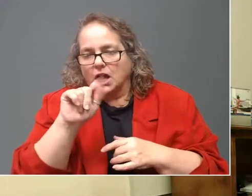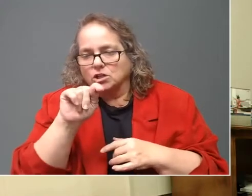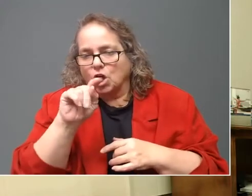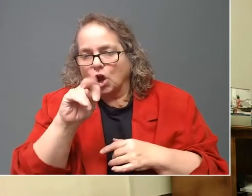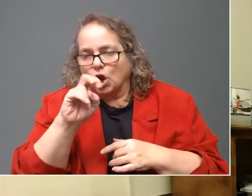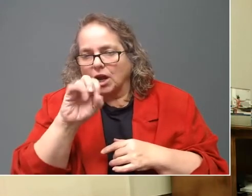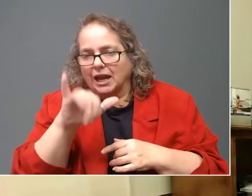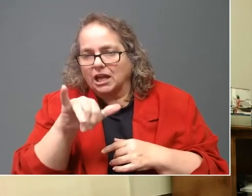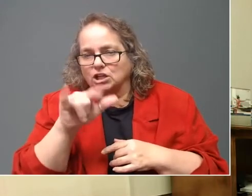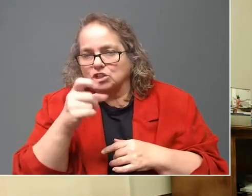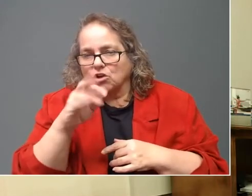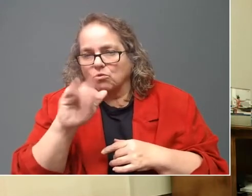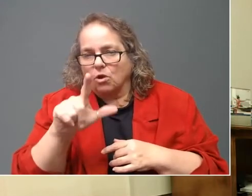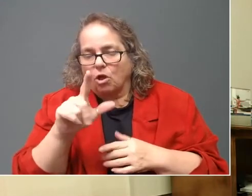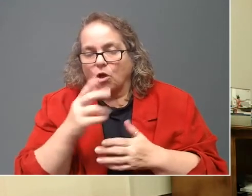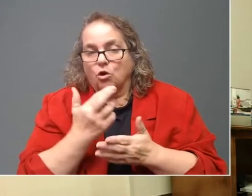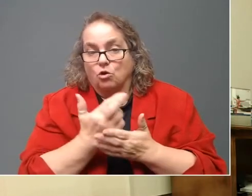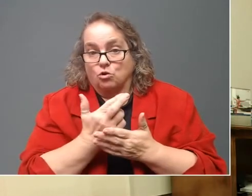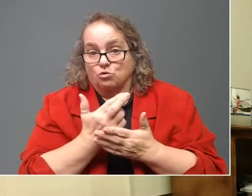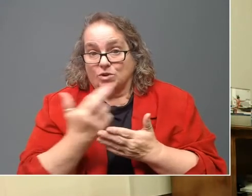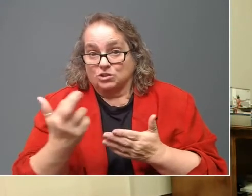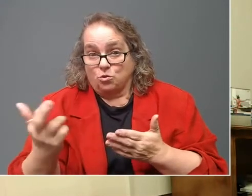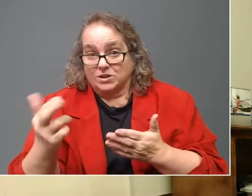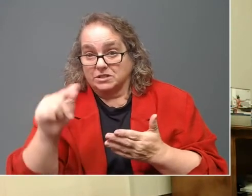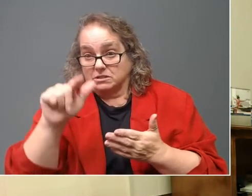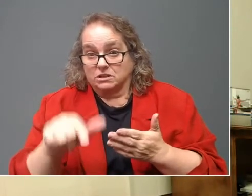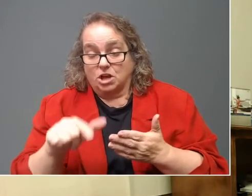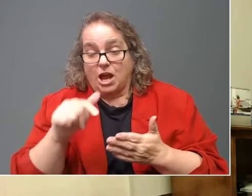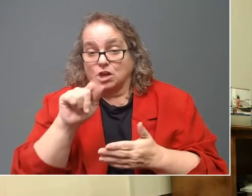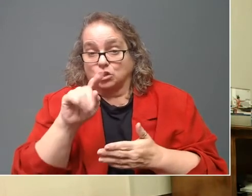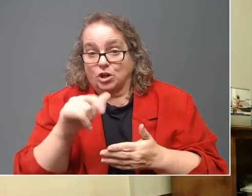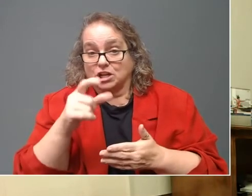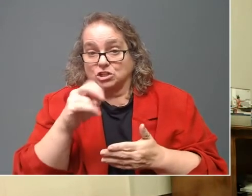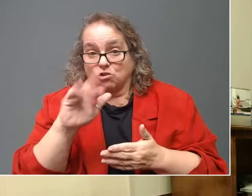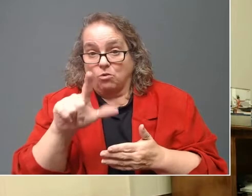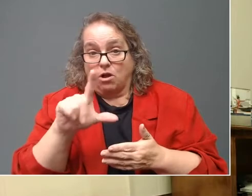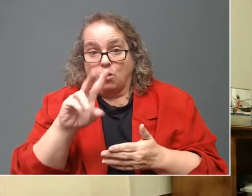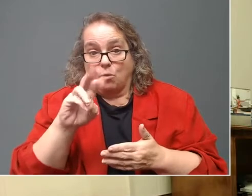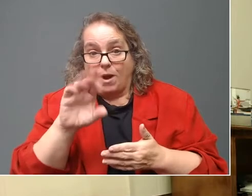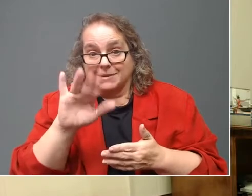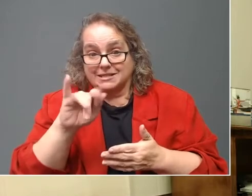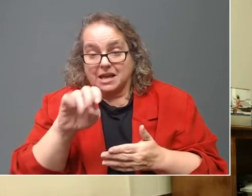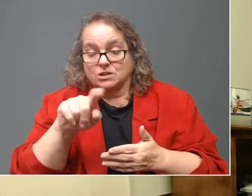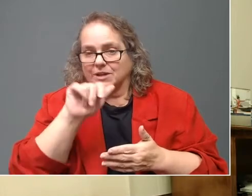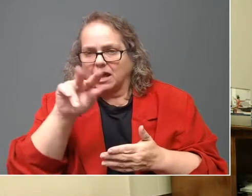good resources there where you can check your, where you have links to check your credit